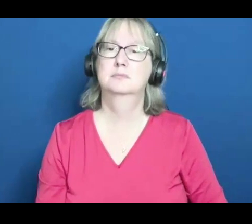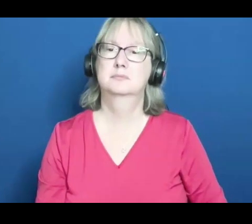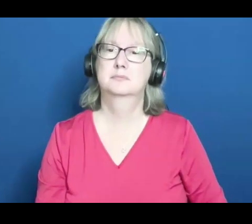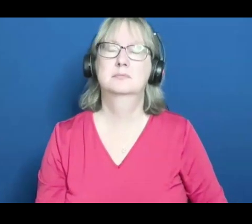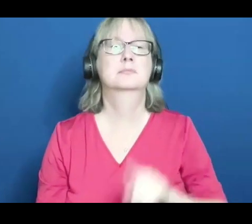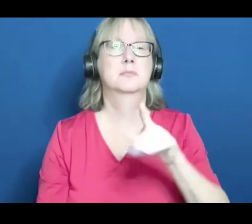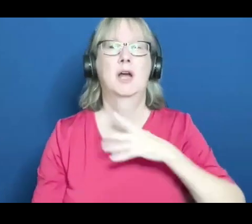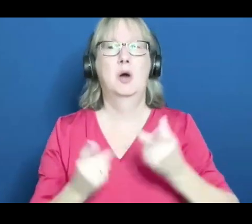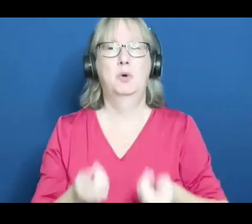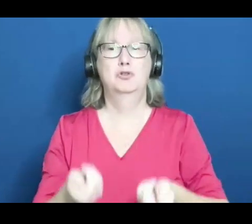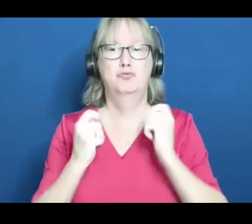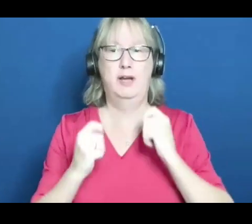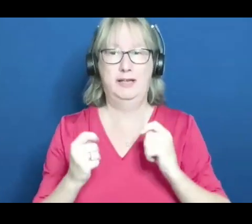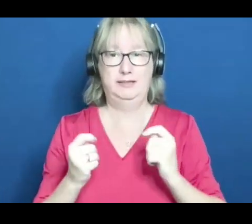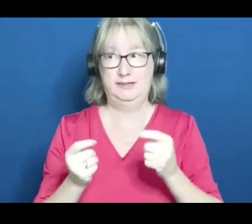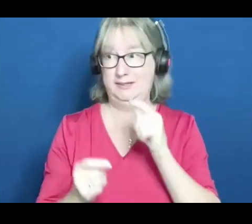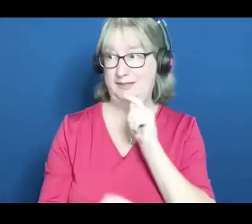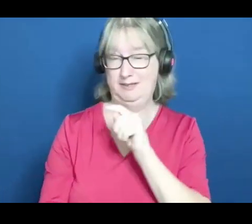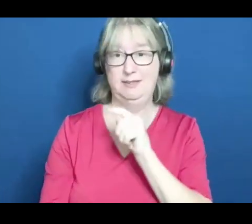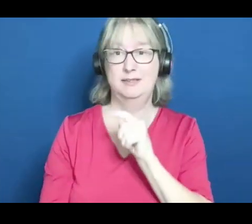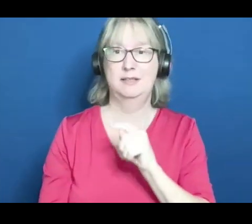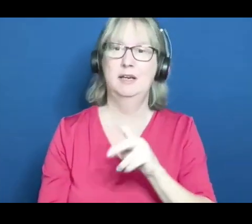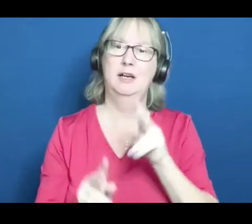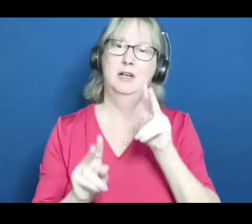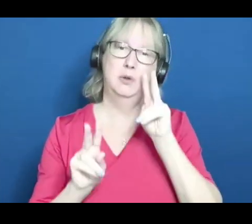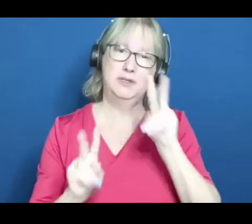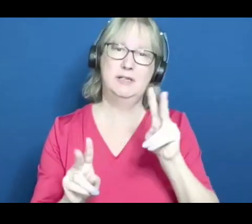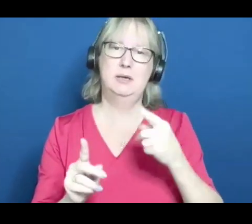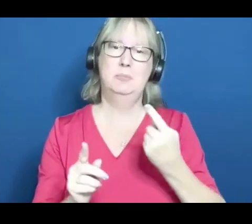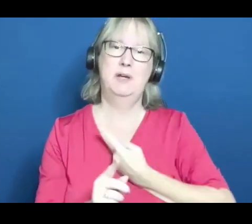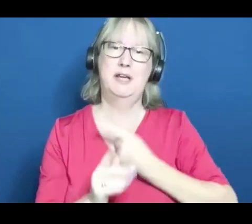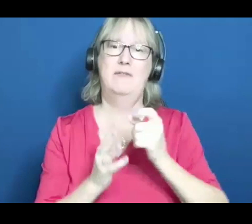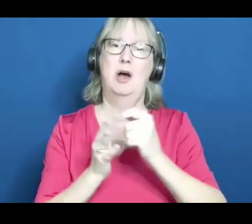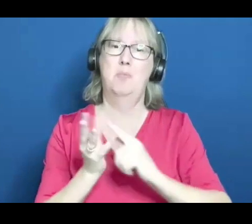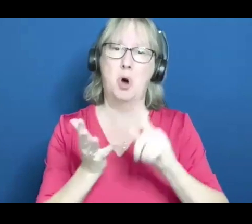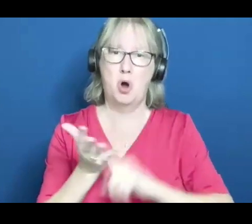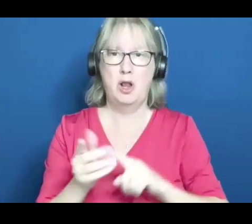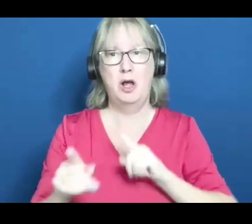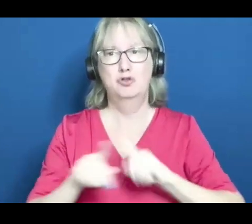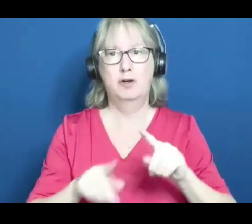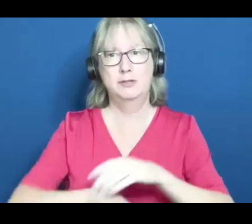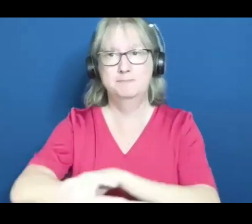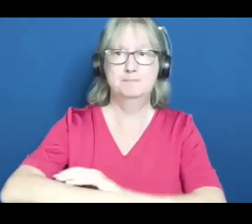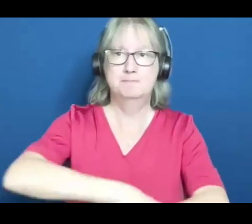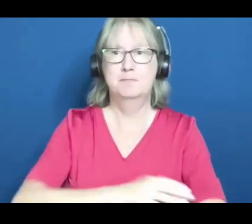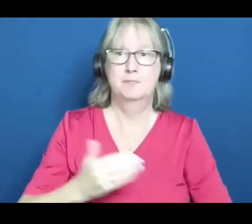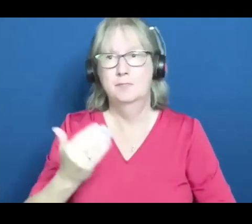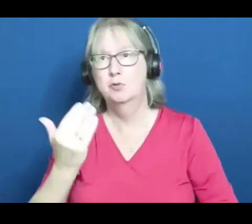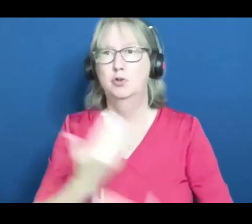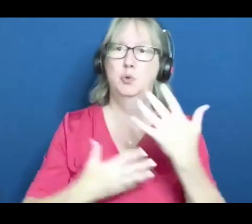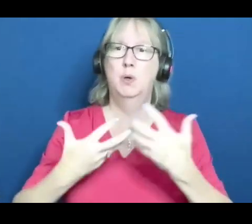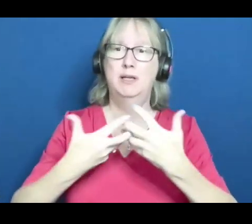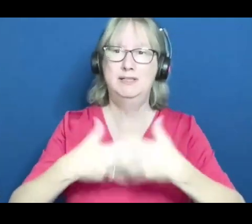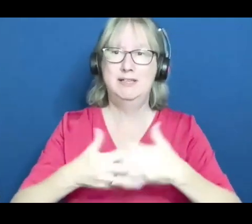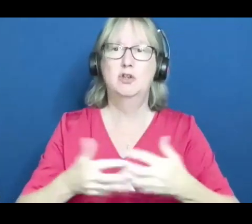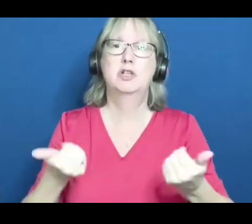to mention, so obviously working with Paul, you can see that we're trying to pioneer on the latest kind of technology and solutions. One